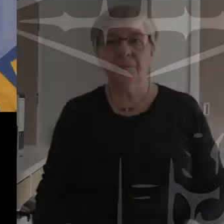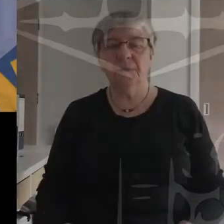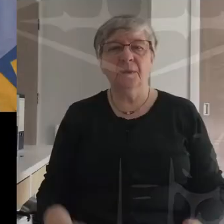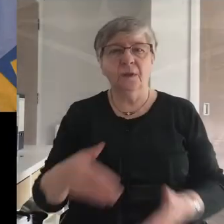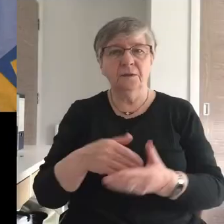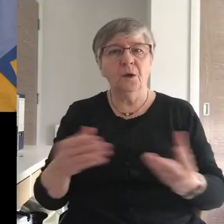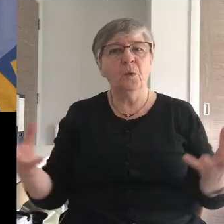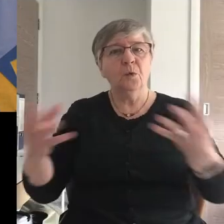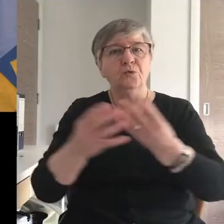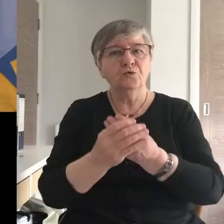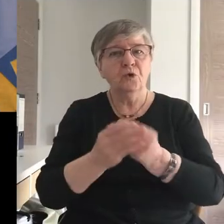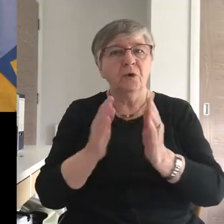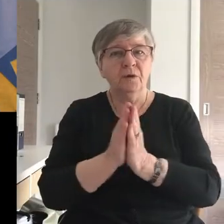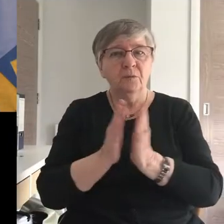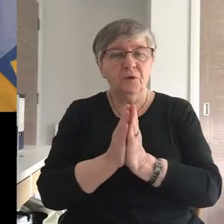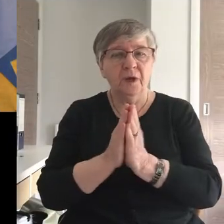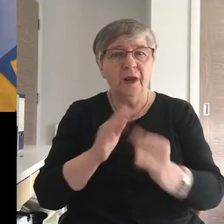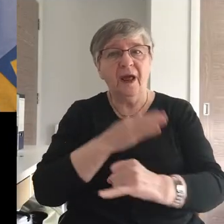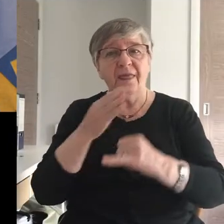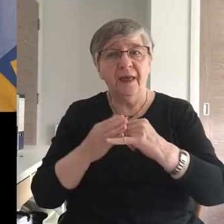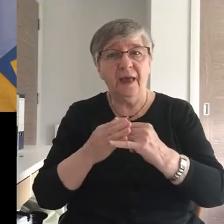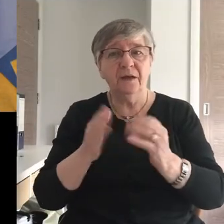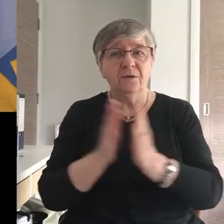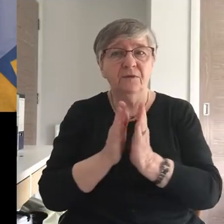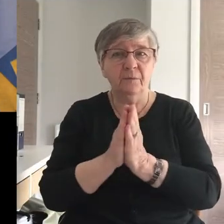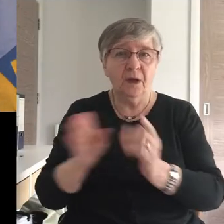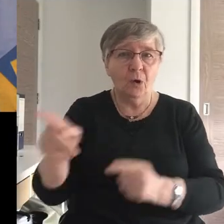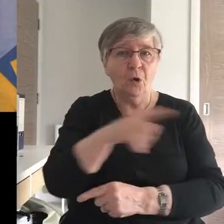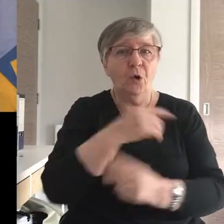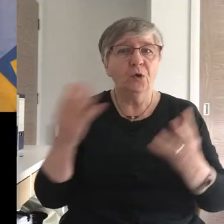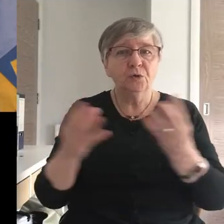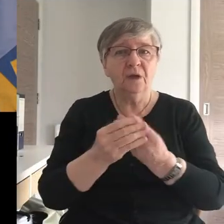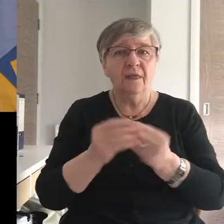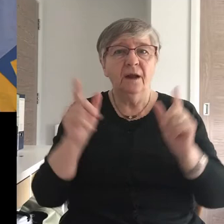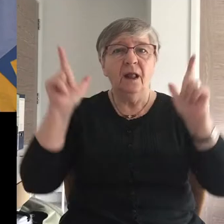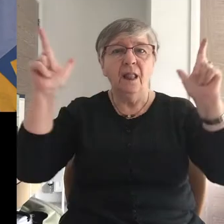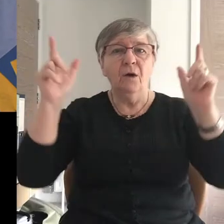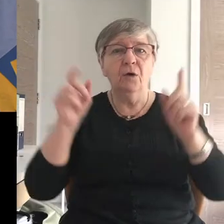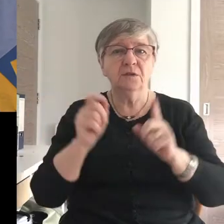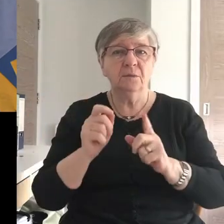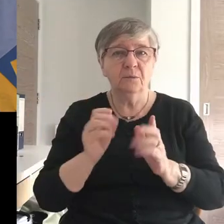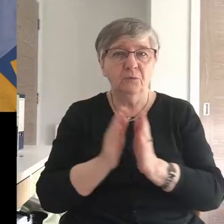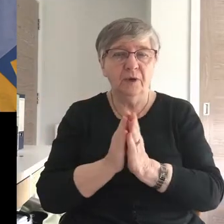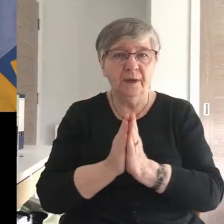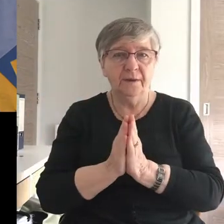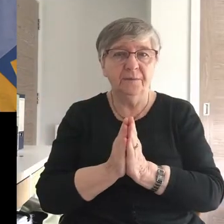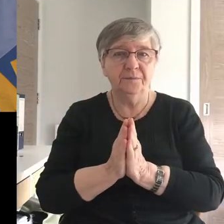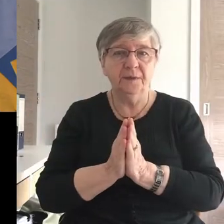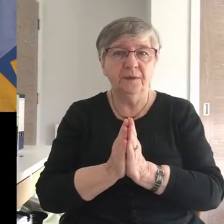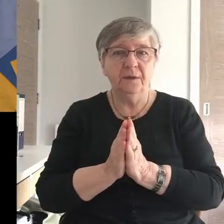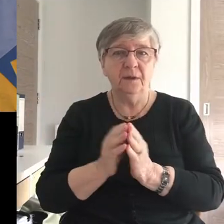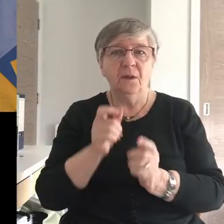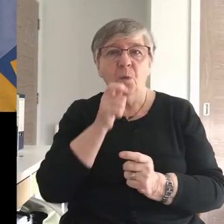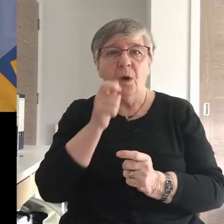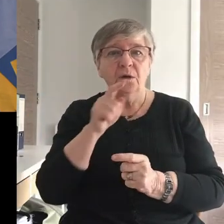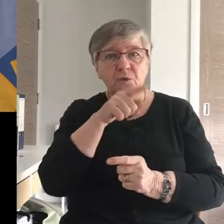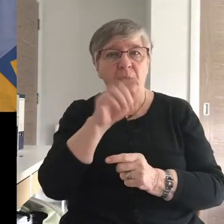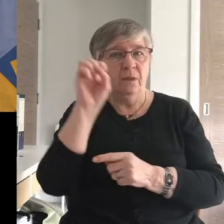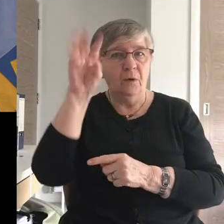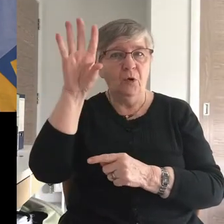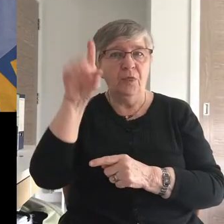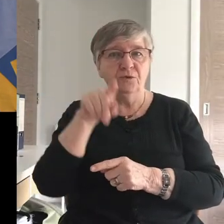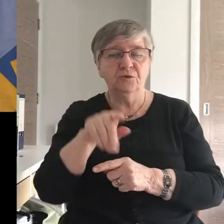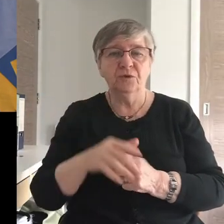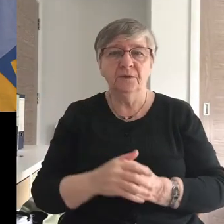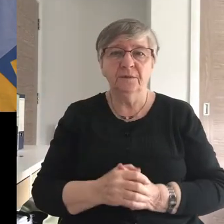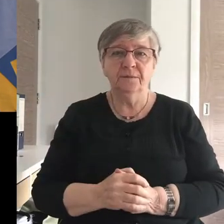Going to join in prayer, and we'll gather up our prayers in the words of the Lord's Prayer. The words that we use for the Lord's Prayer will appear on the screen. Let